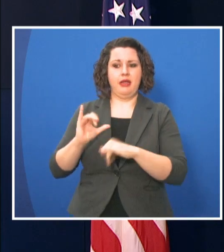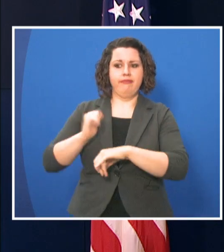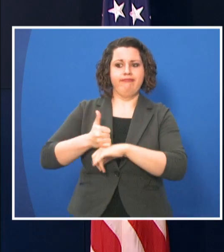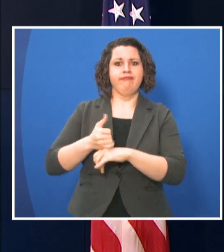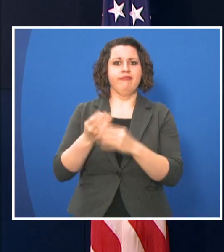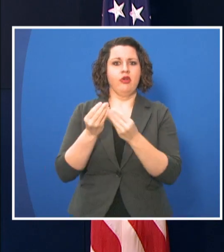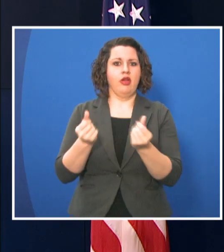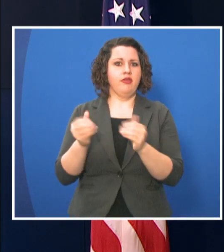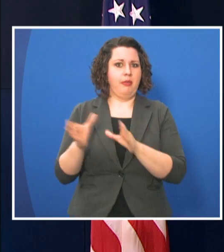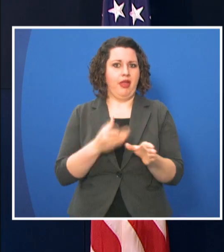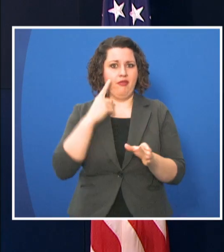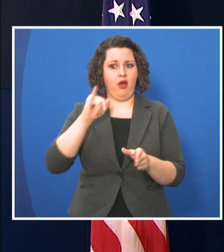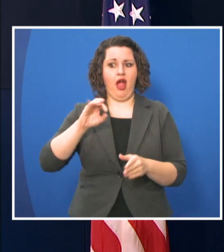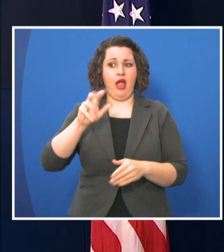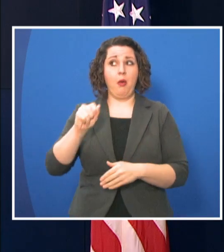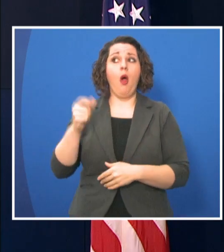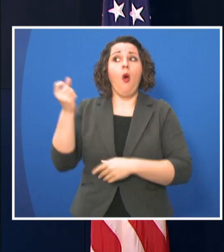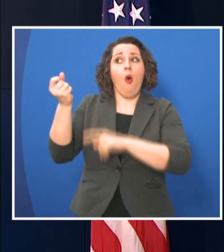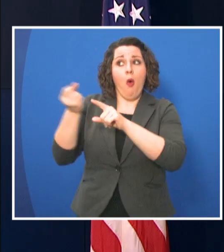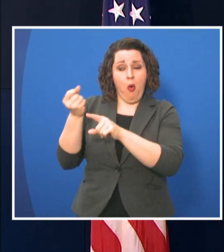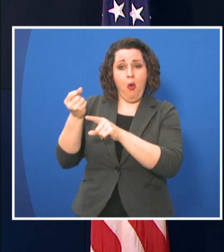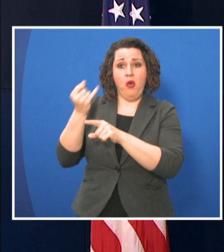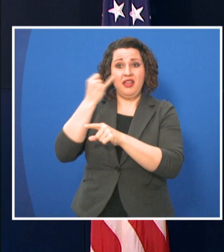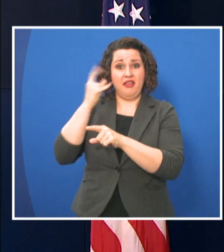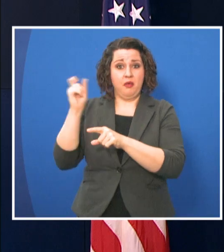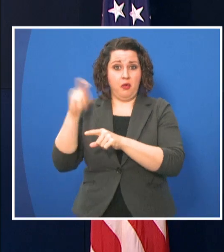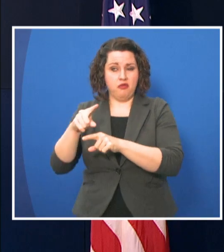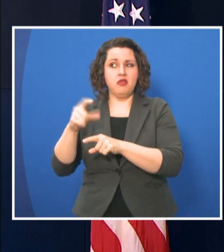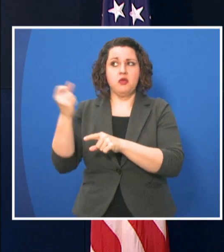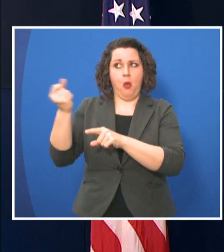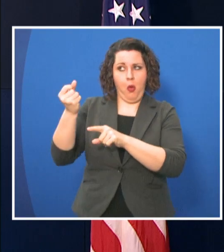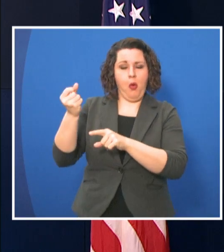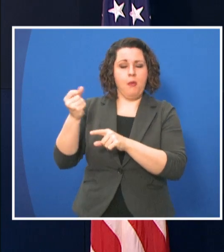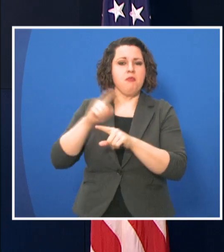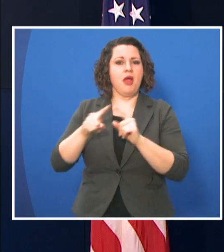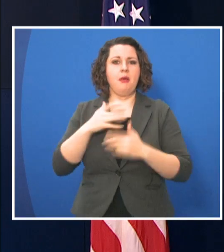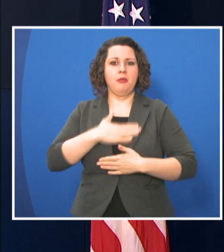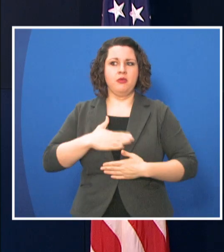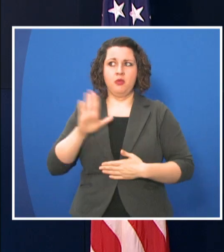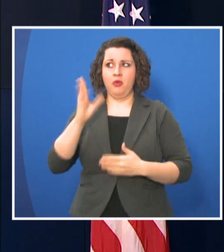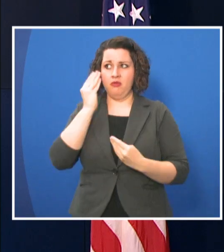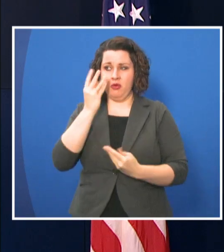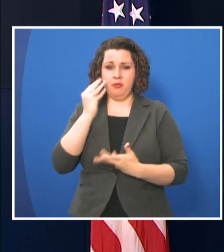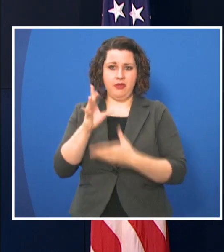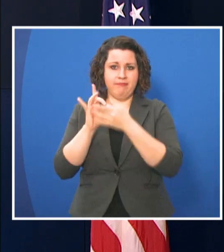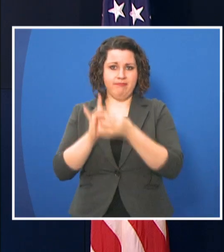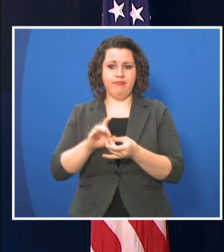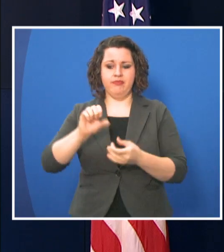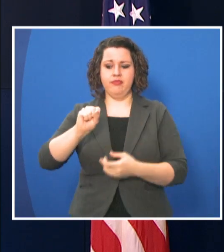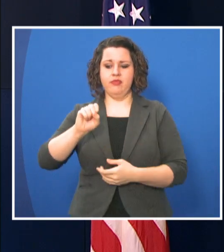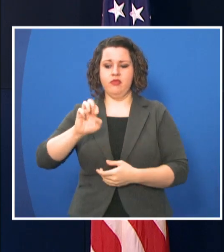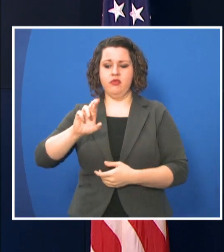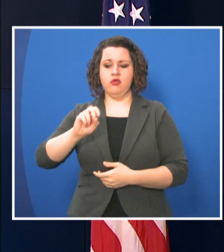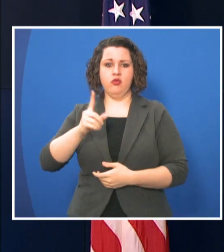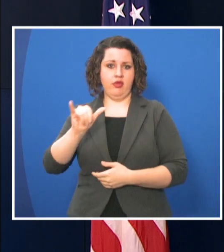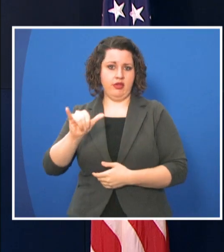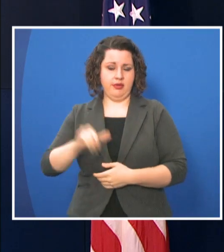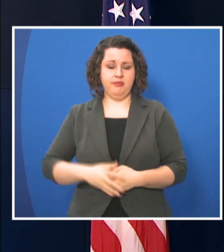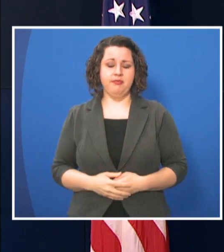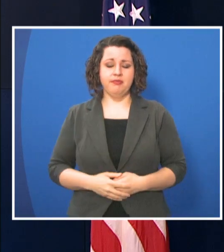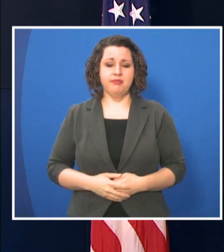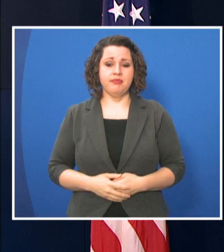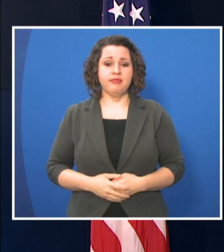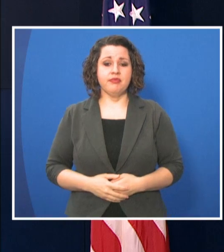Iowa. So stay on in case we have any questions, but I appreciate that update on serology. So for